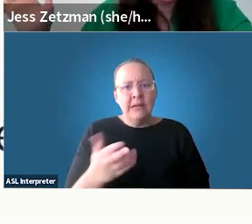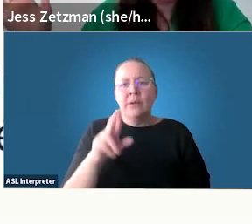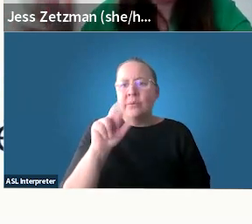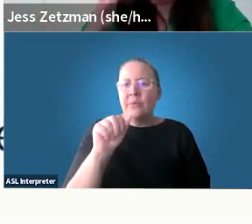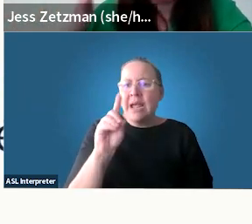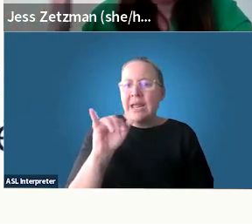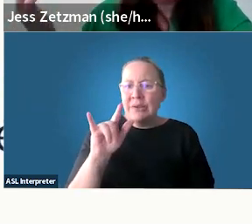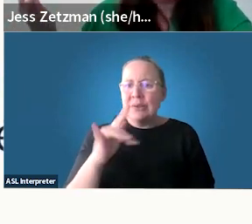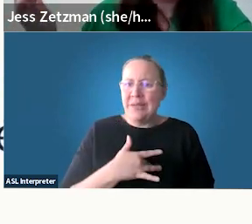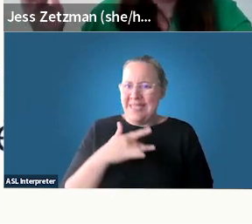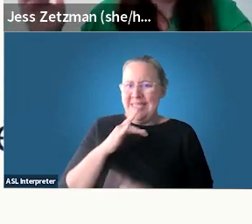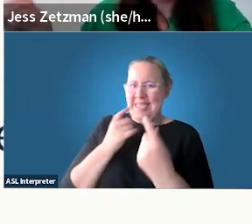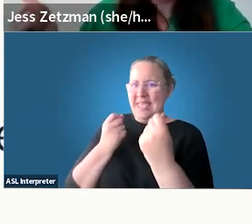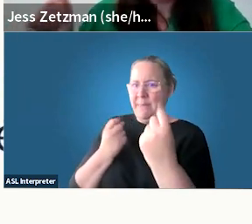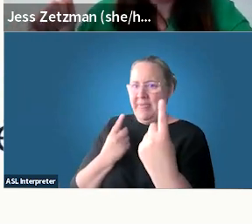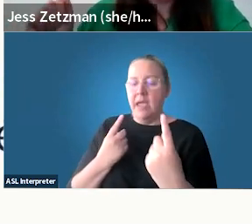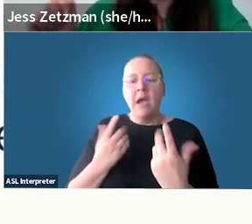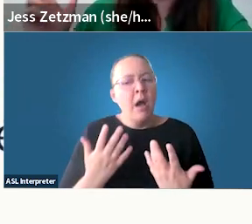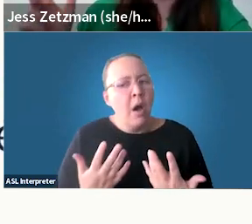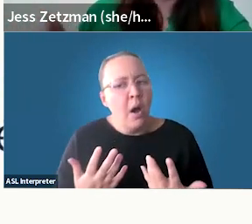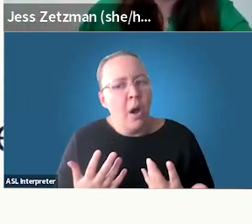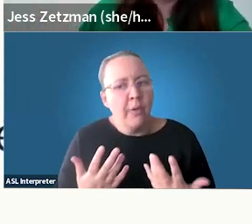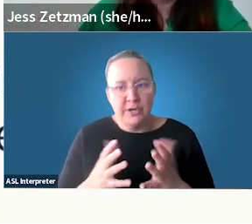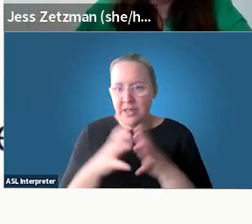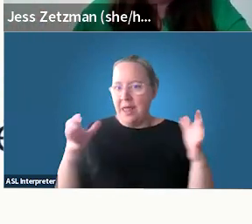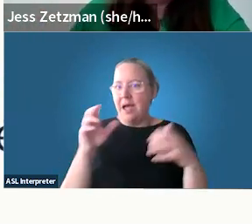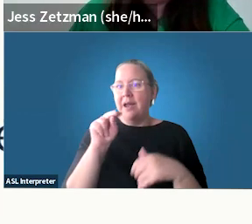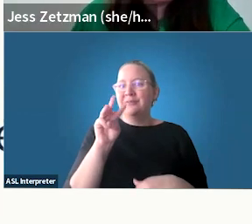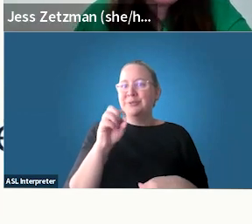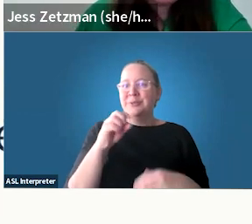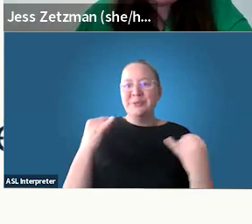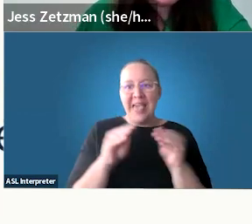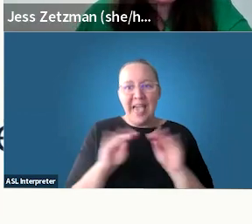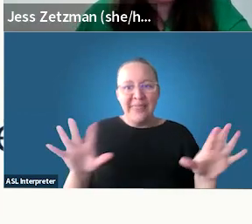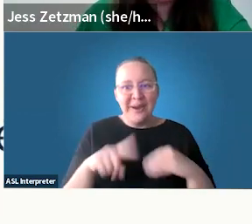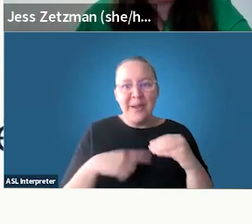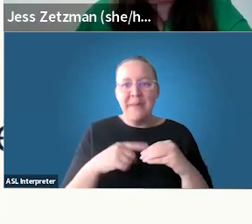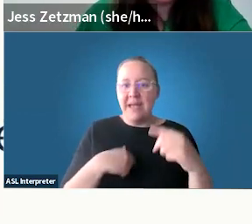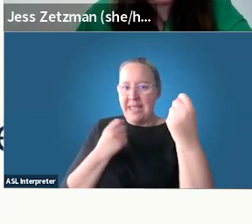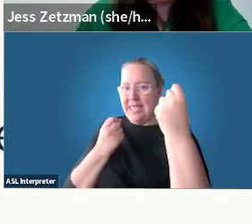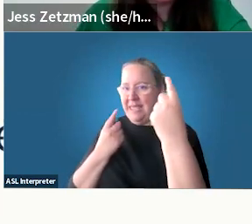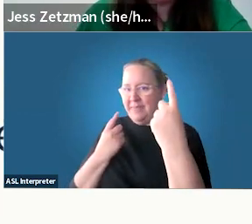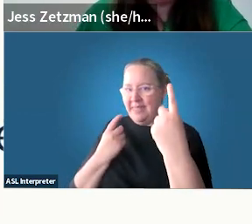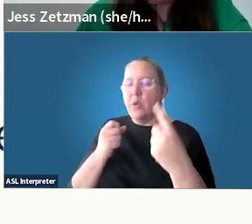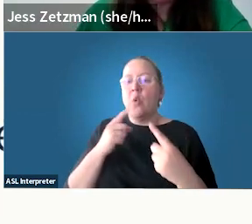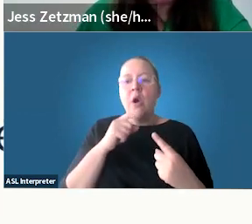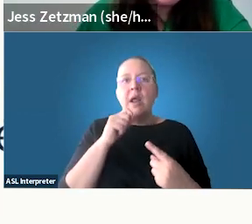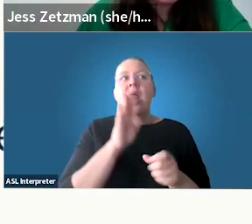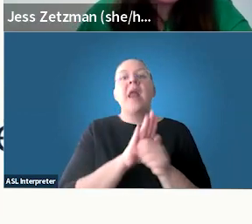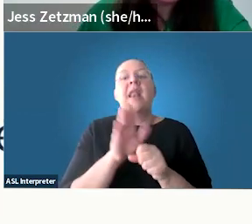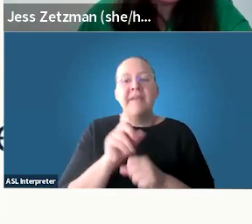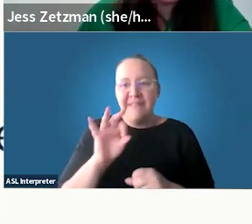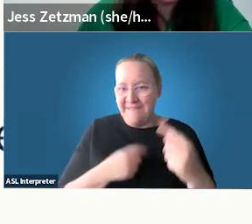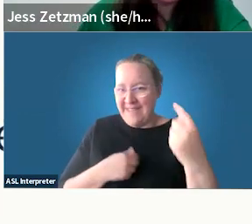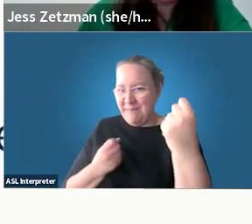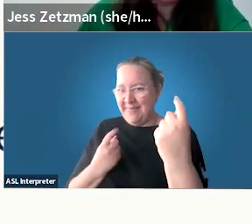more stories about empathy, and I know that there's a lot of news right now about empathy and or the lack of it. And